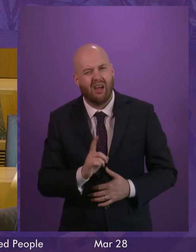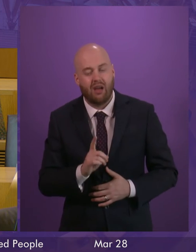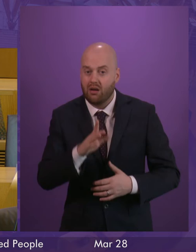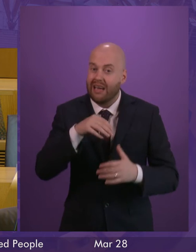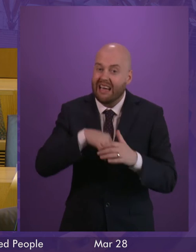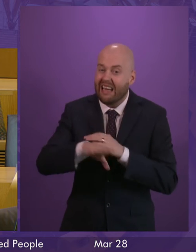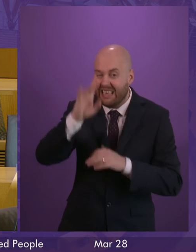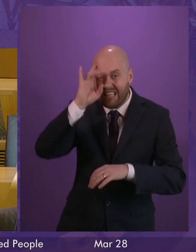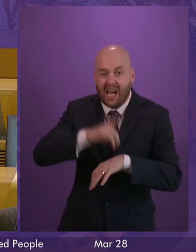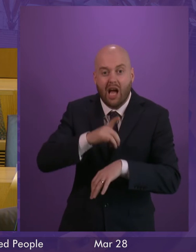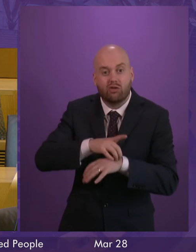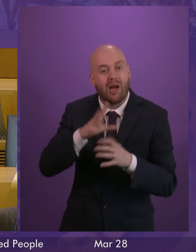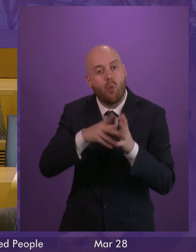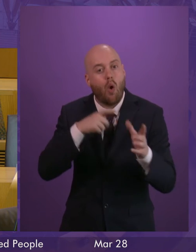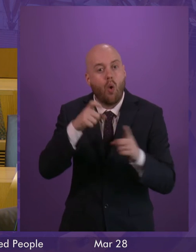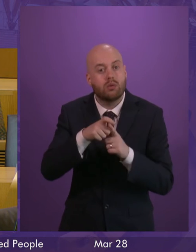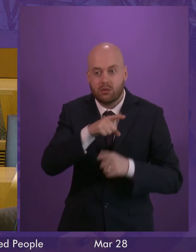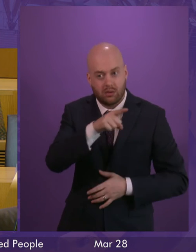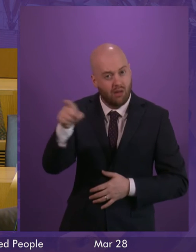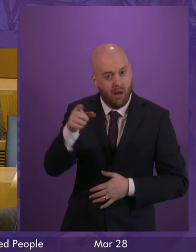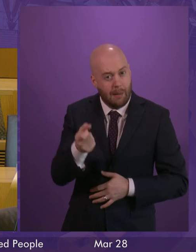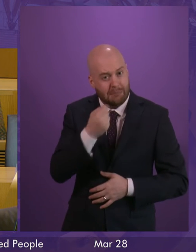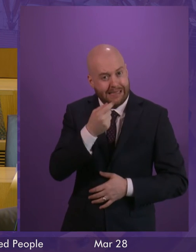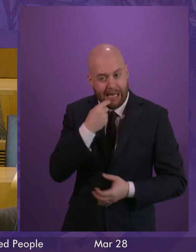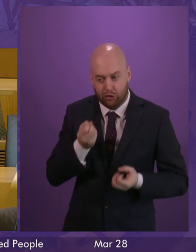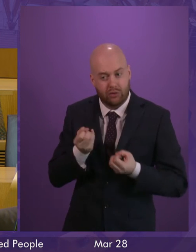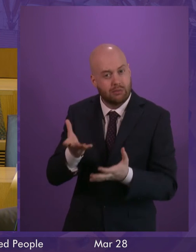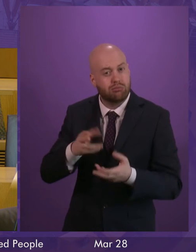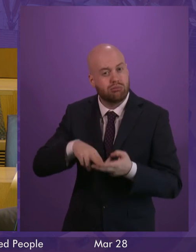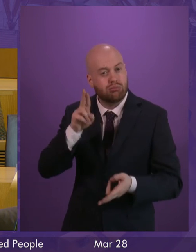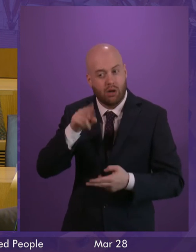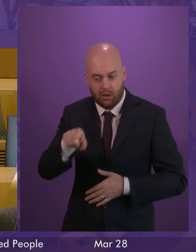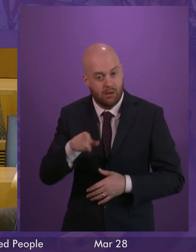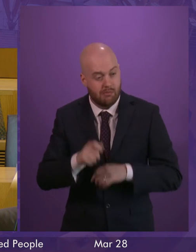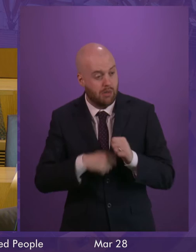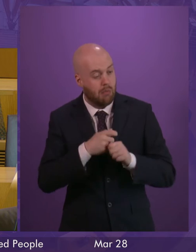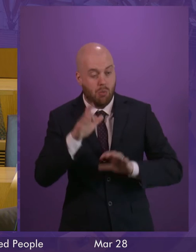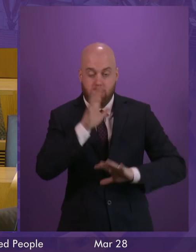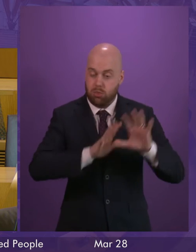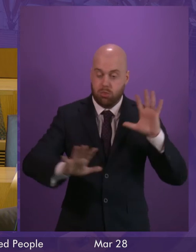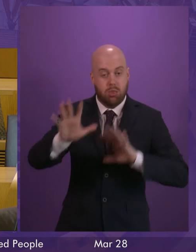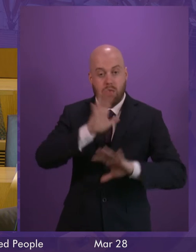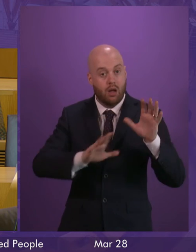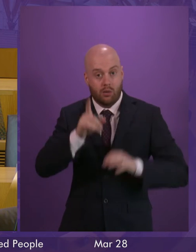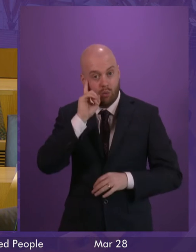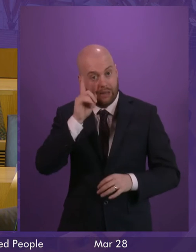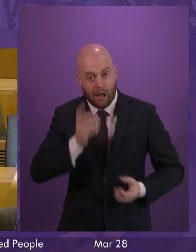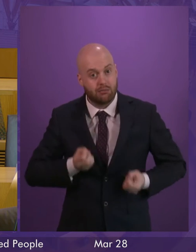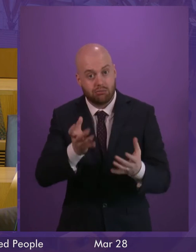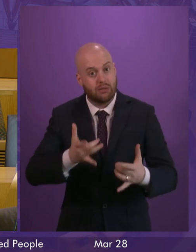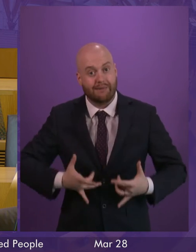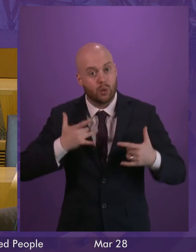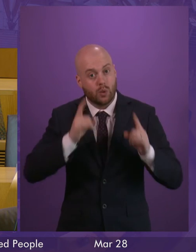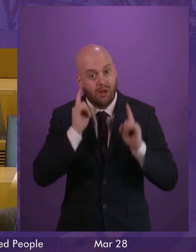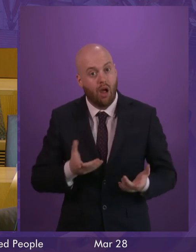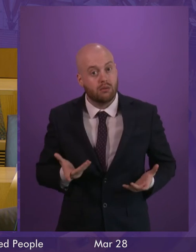wards to the point of incapacity, where people cannot be heard in their own voice. And we have still an insufficient use of independent